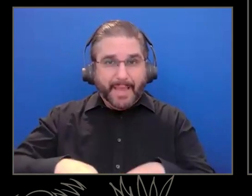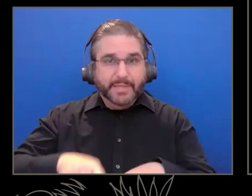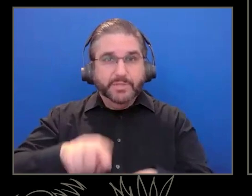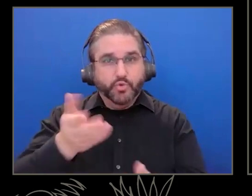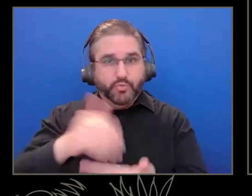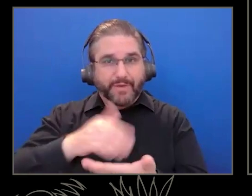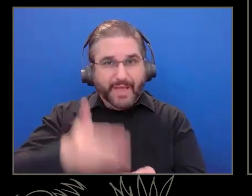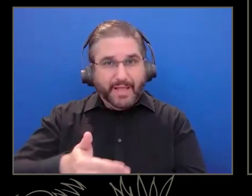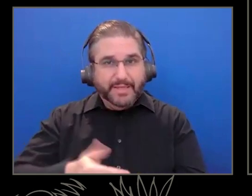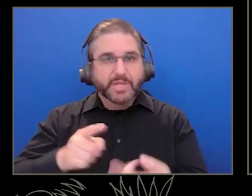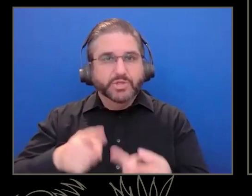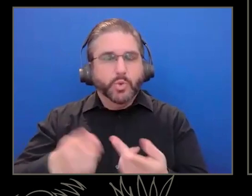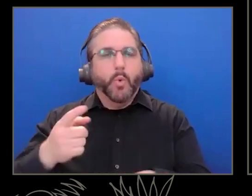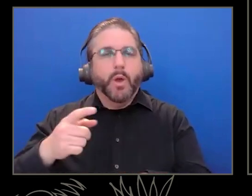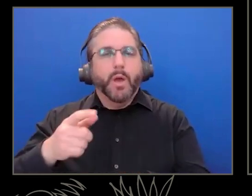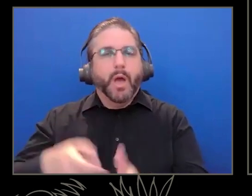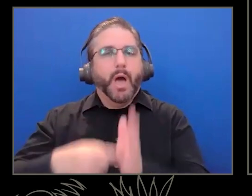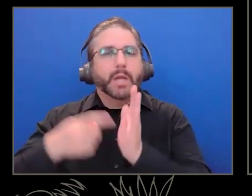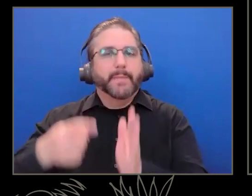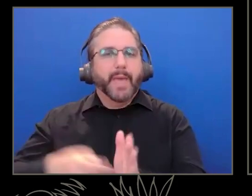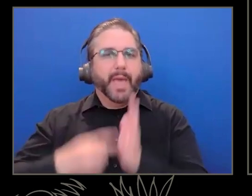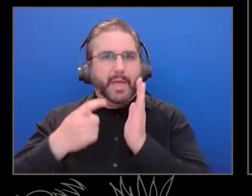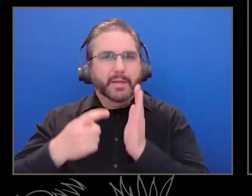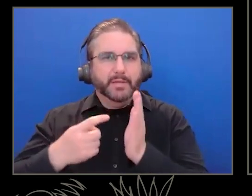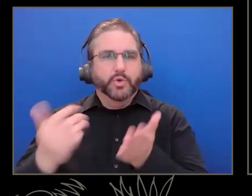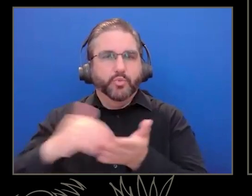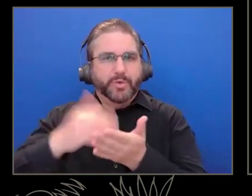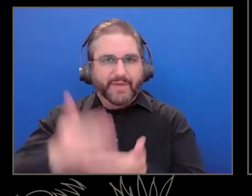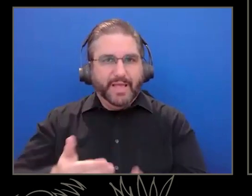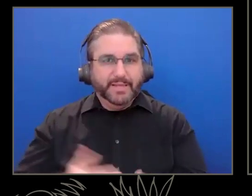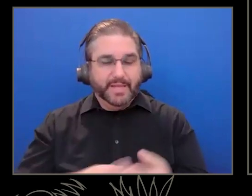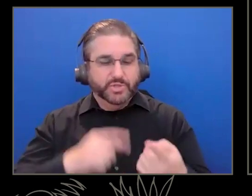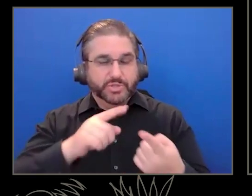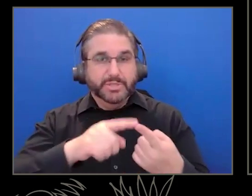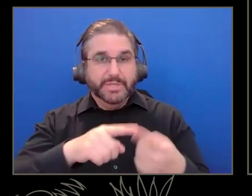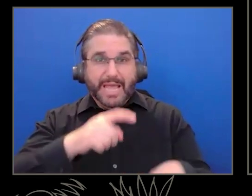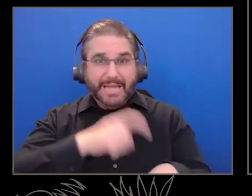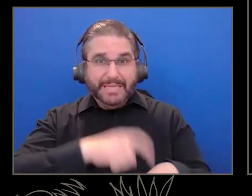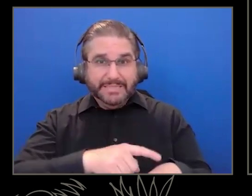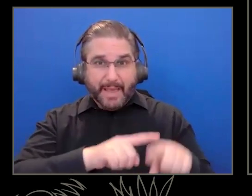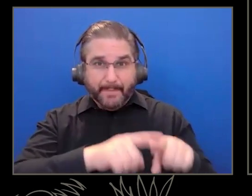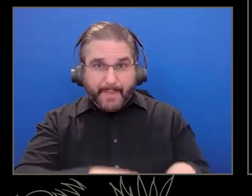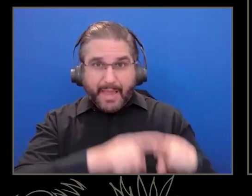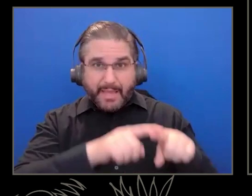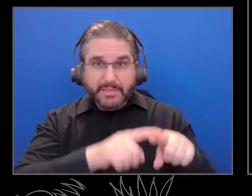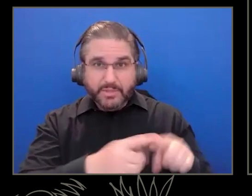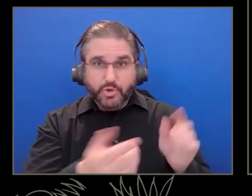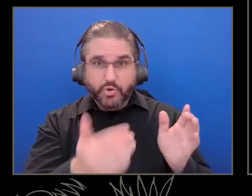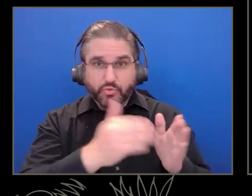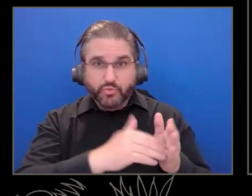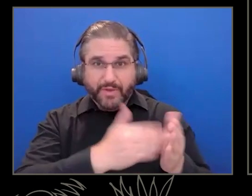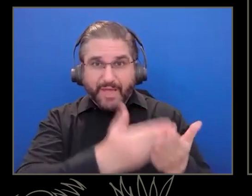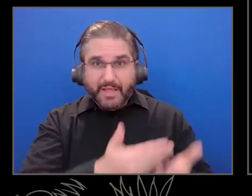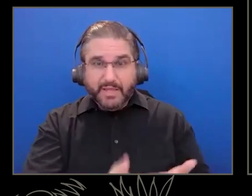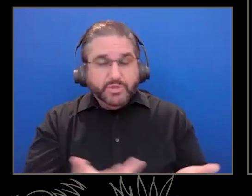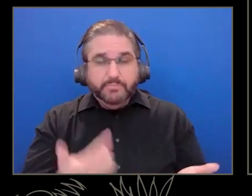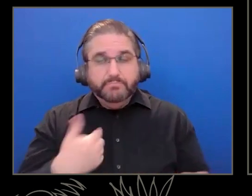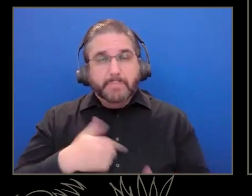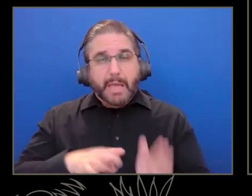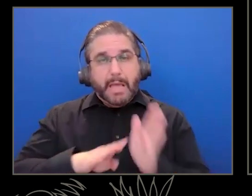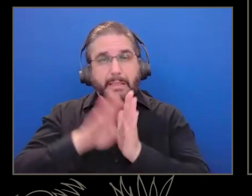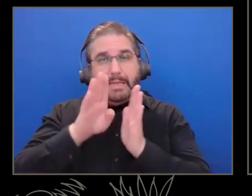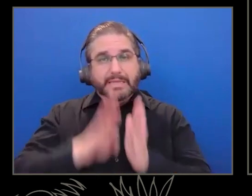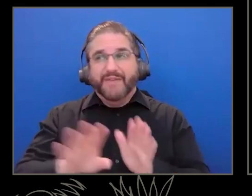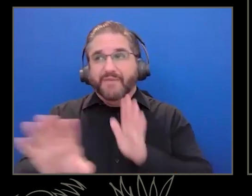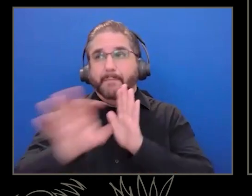on-demand revalidation. Time-based revalidation is super easy to set up. The dev just settles on a number